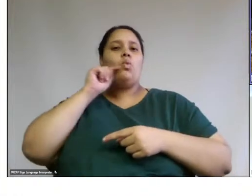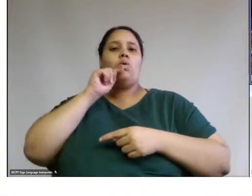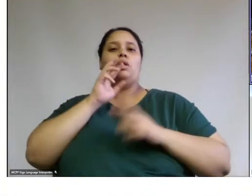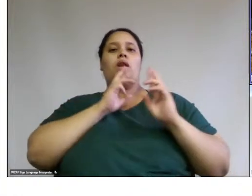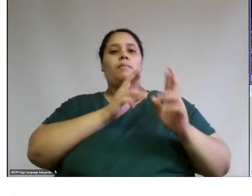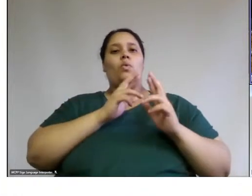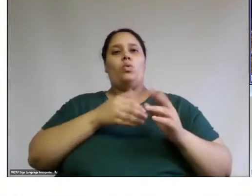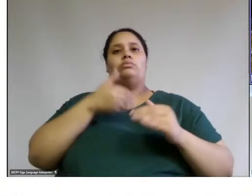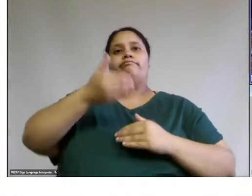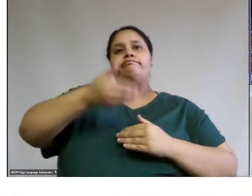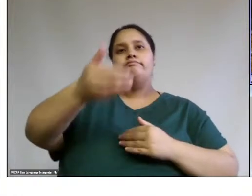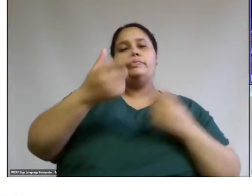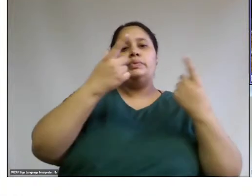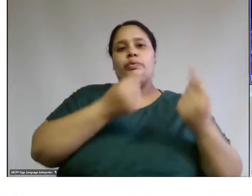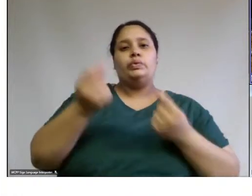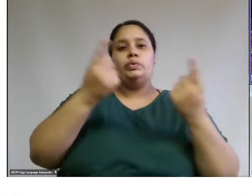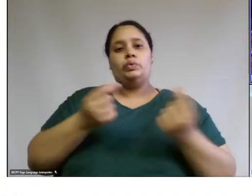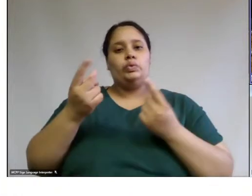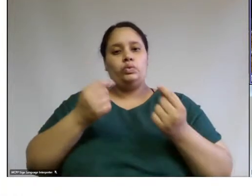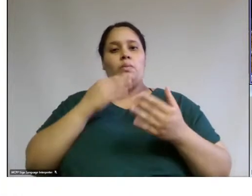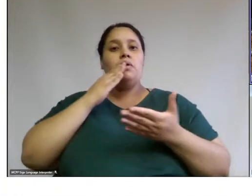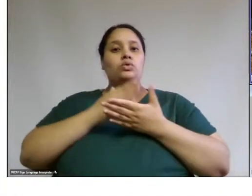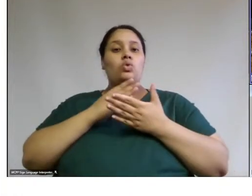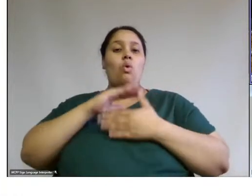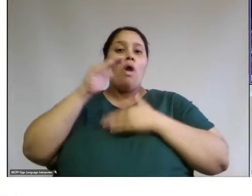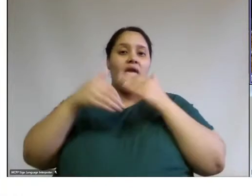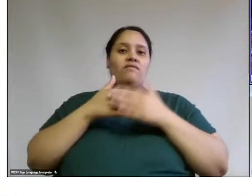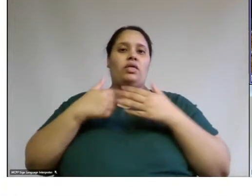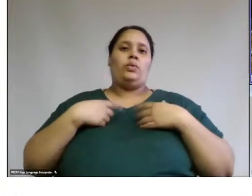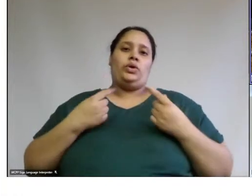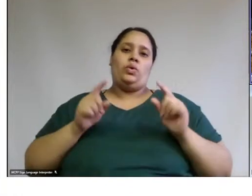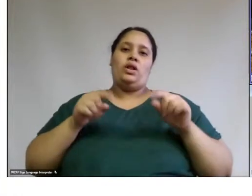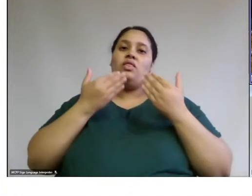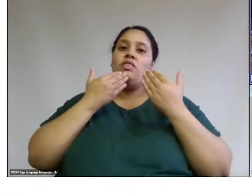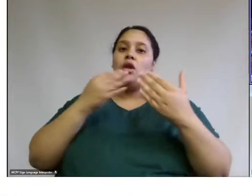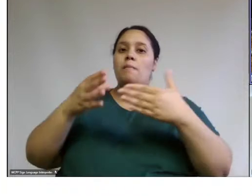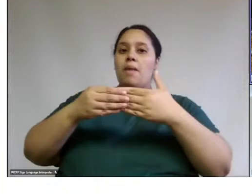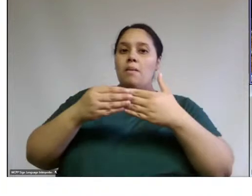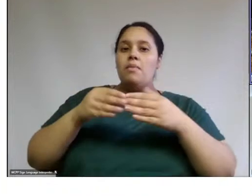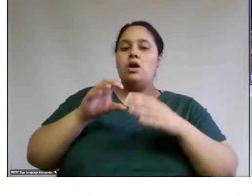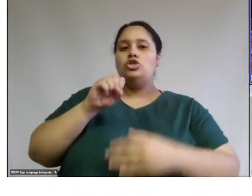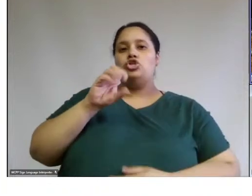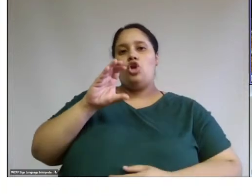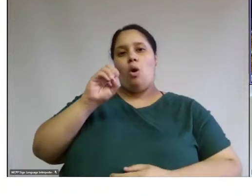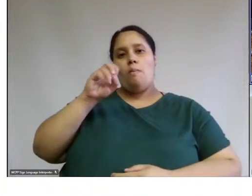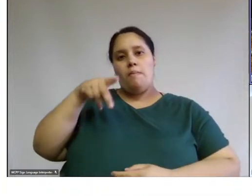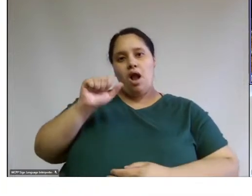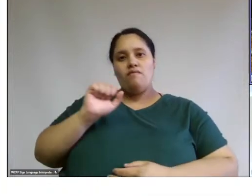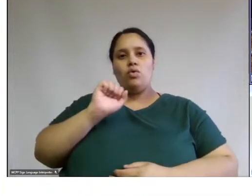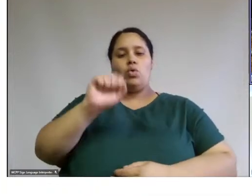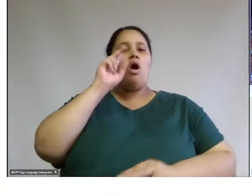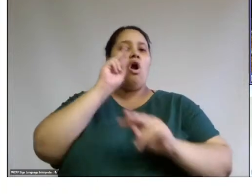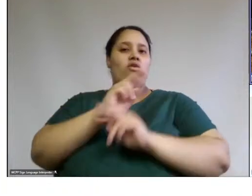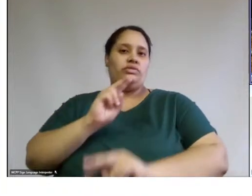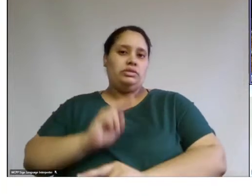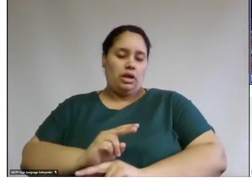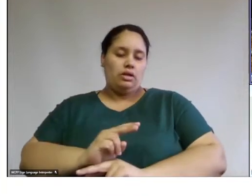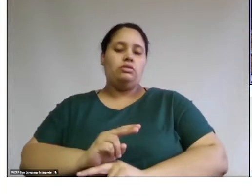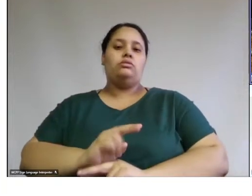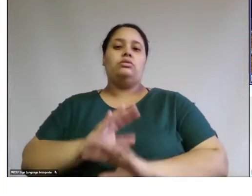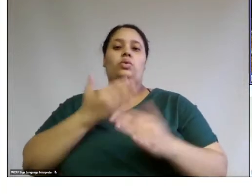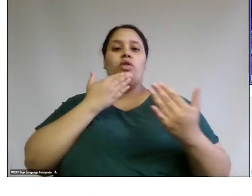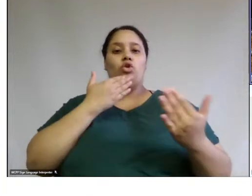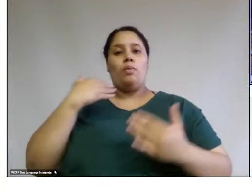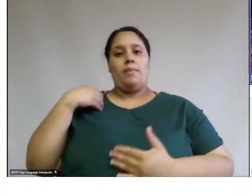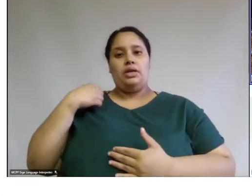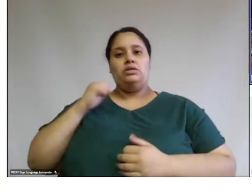making sure that we are doing all those. I want to thank all the members in SCOPA for the oversight that has been done, and then thank you to the Minister